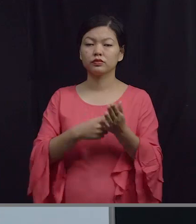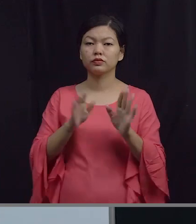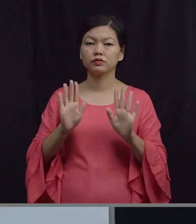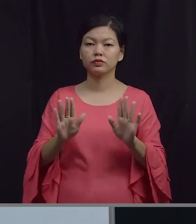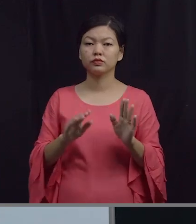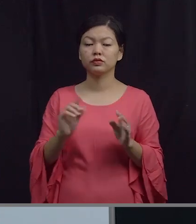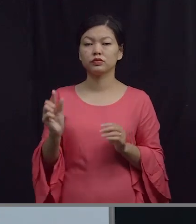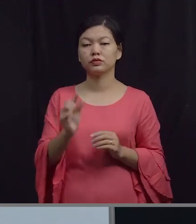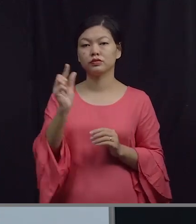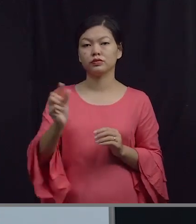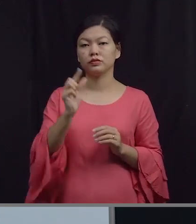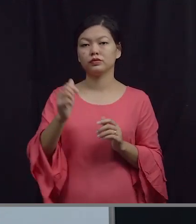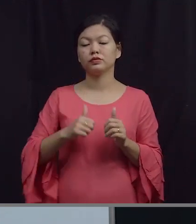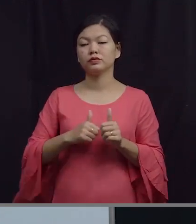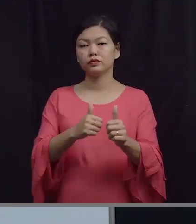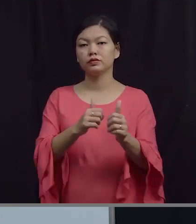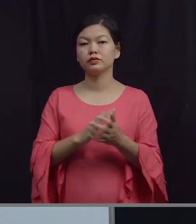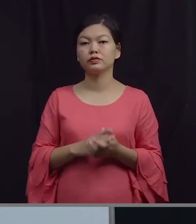we'll apply the formula. We know that,